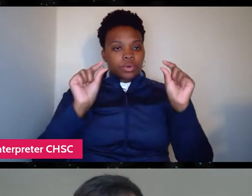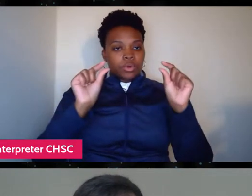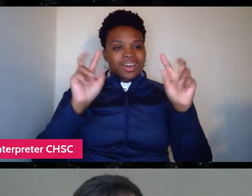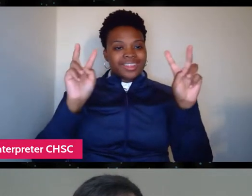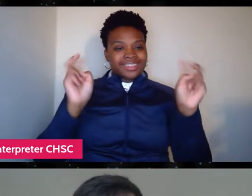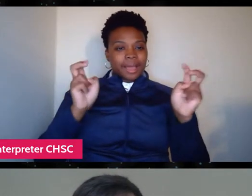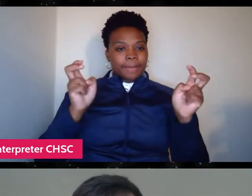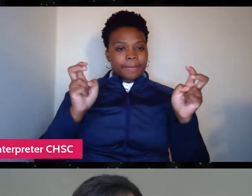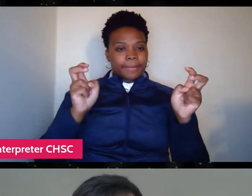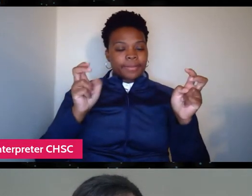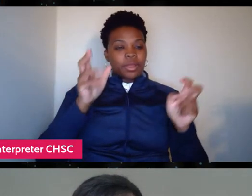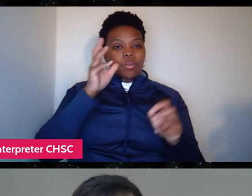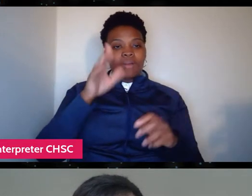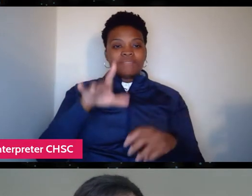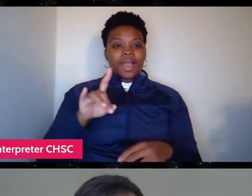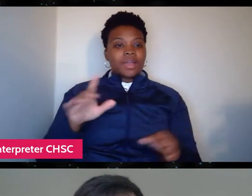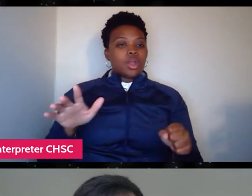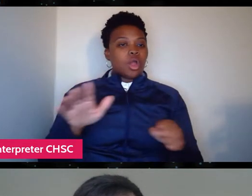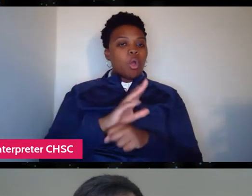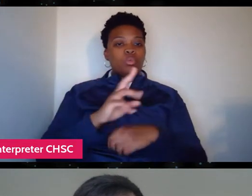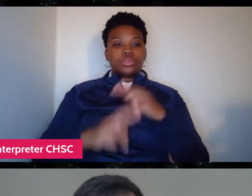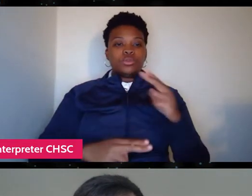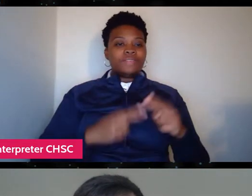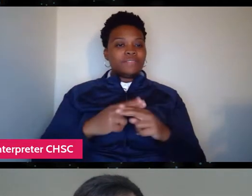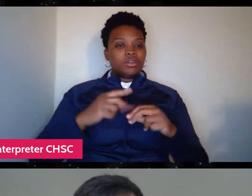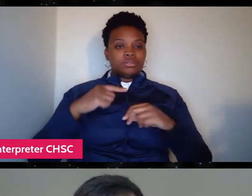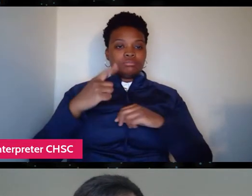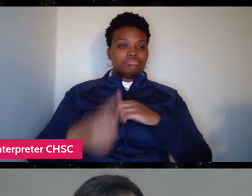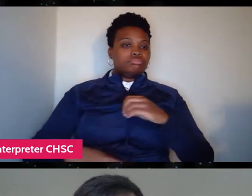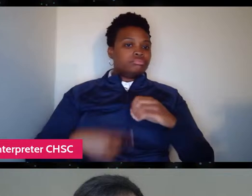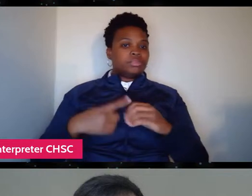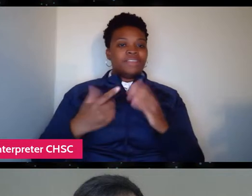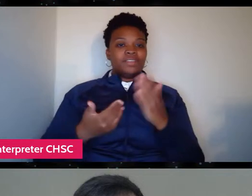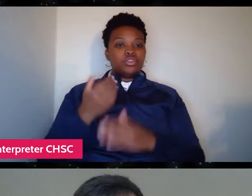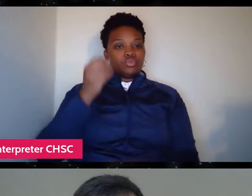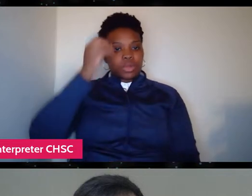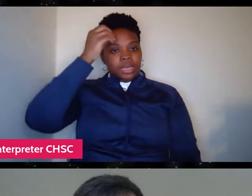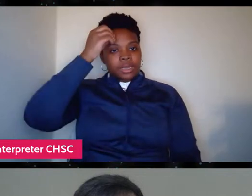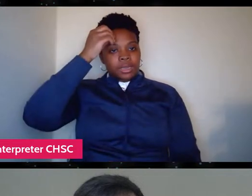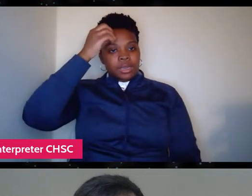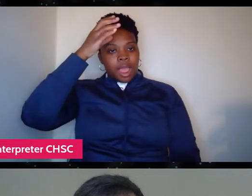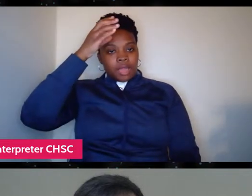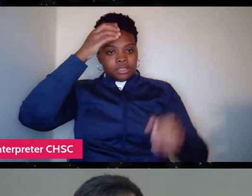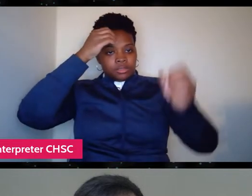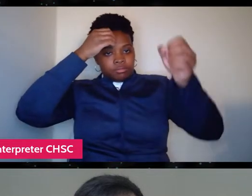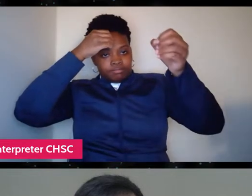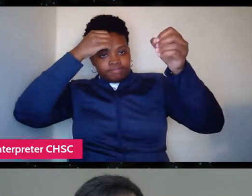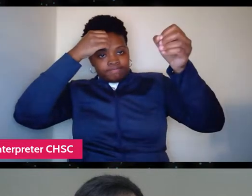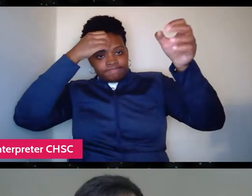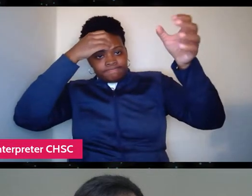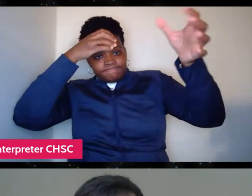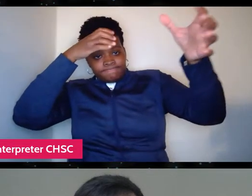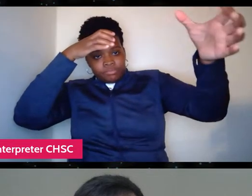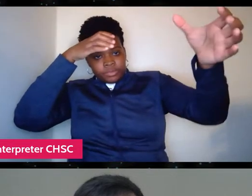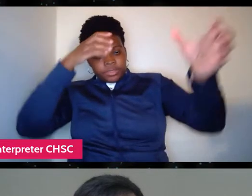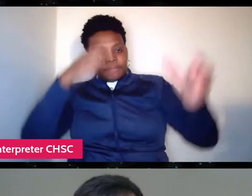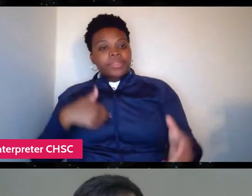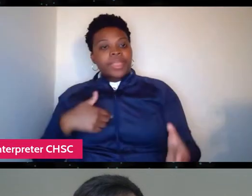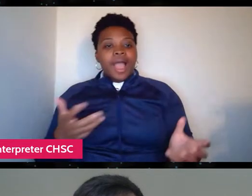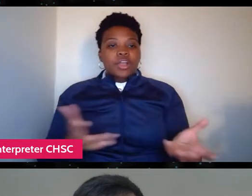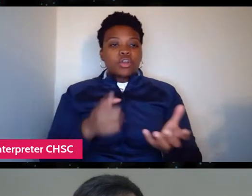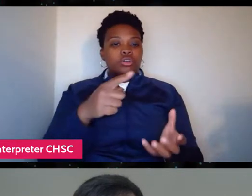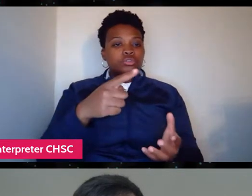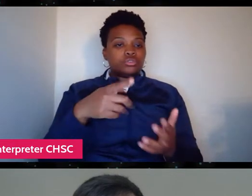a whole universe of new knowledge. And I would encourage everyone to immerse